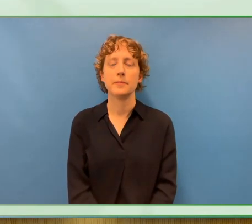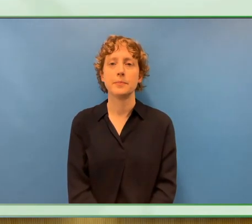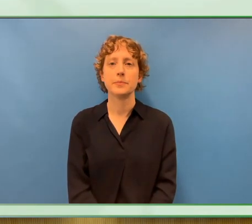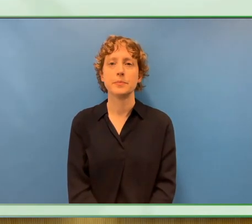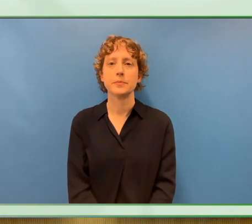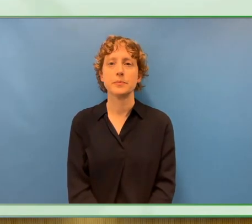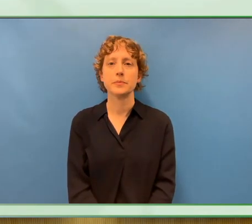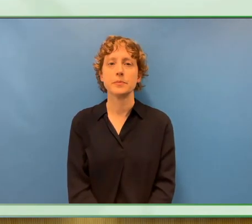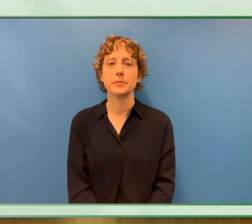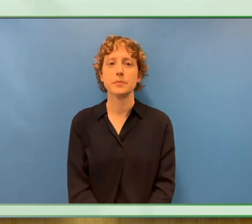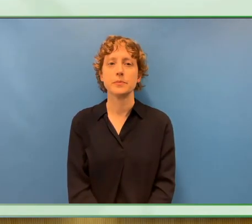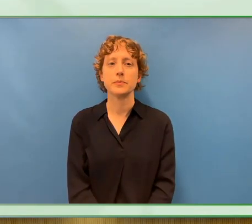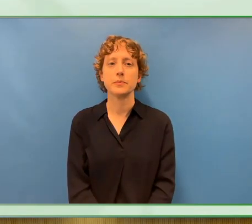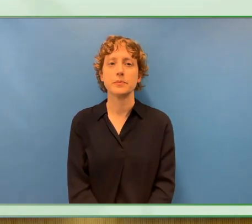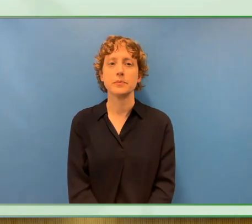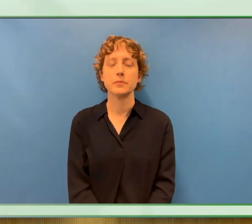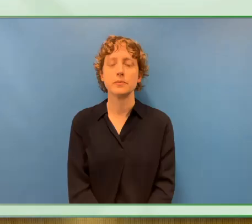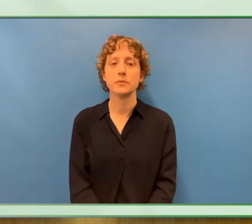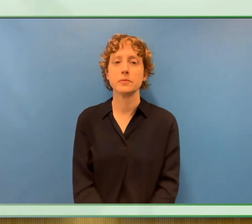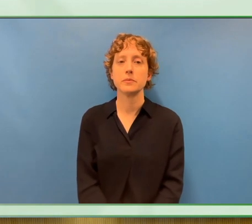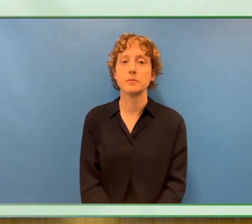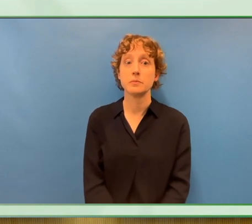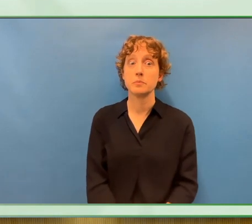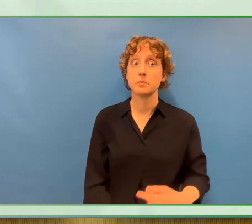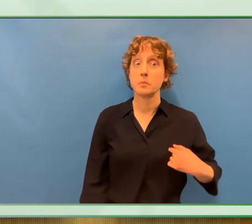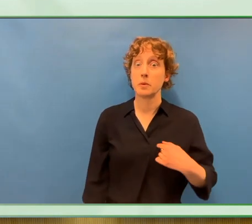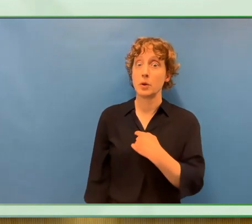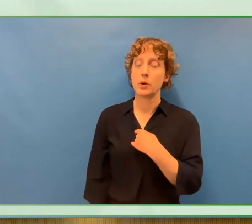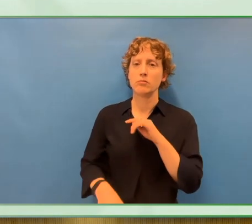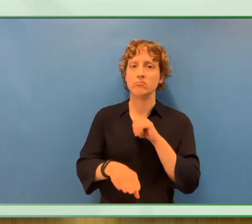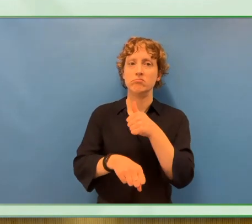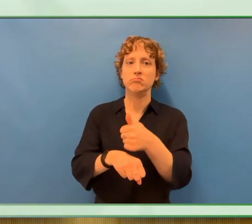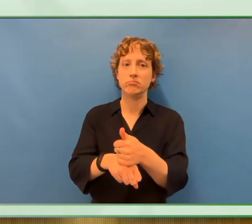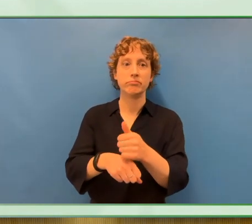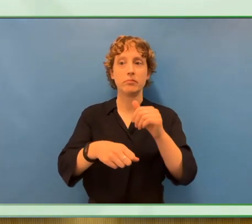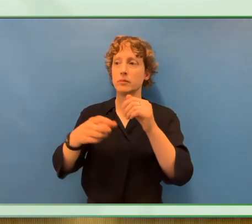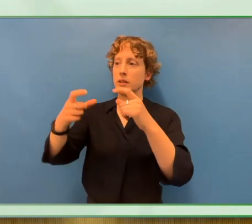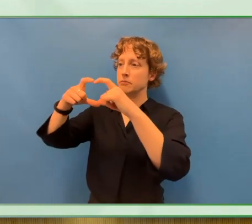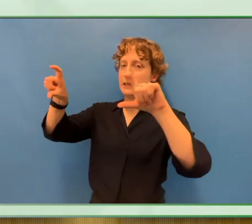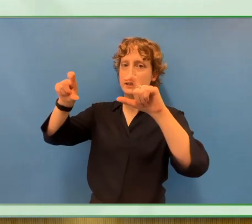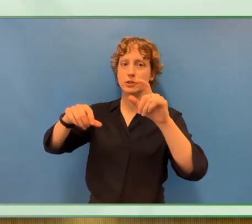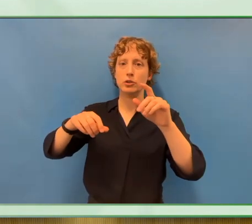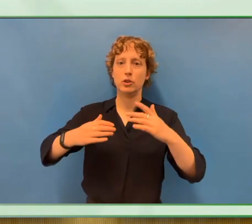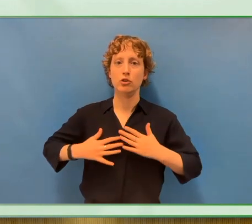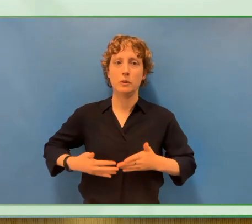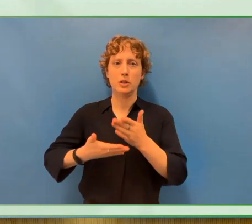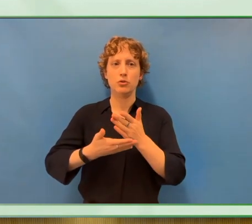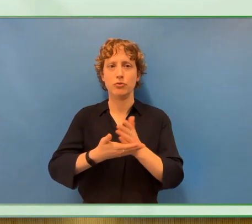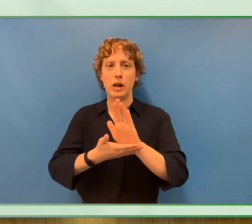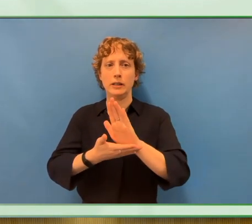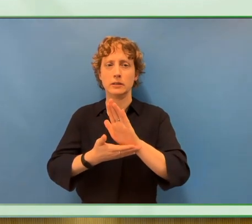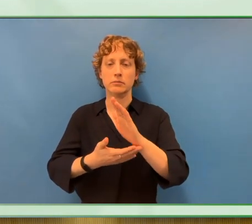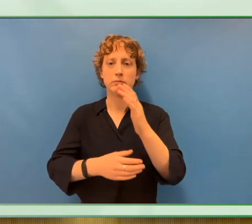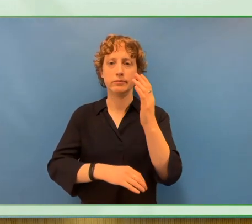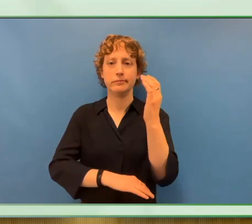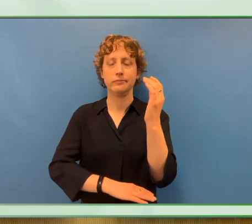rights world benchmark, and that is being used nowadays. But I don't think we have anything on disability in there.